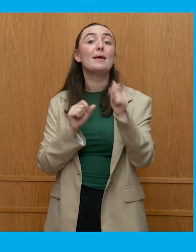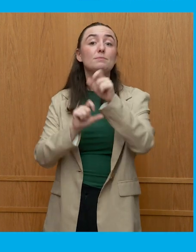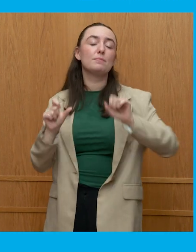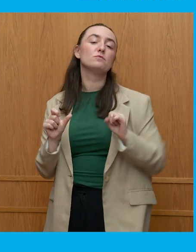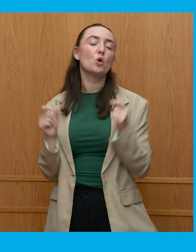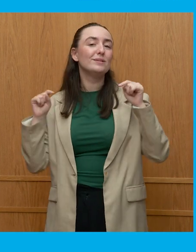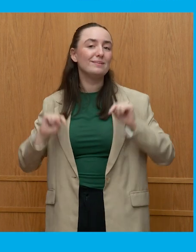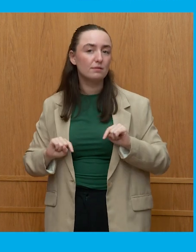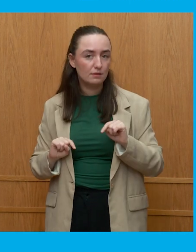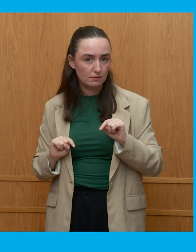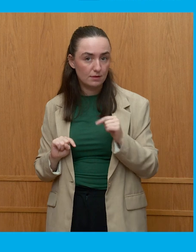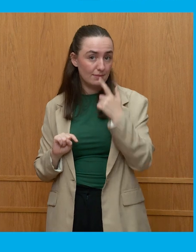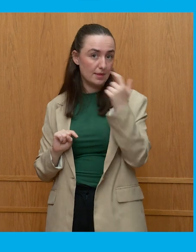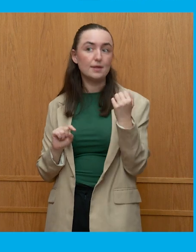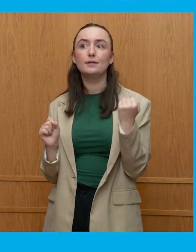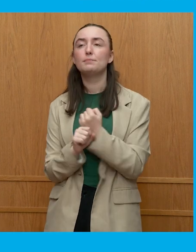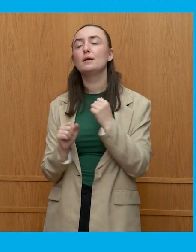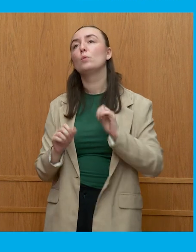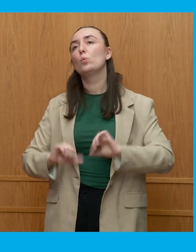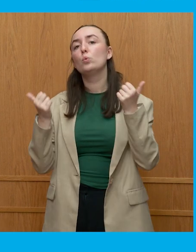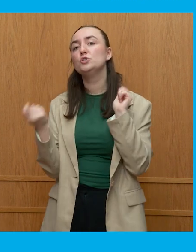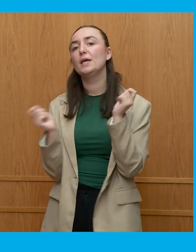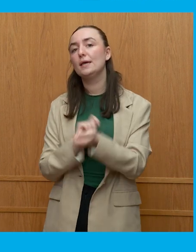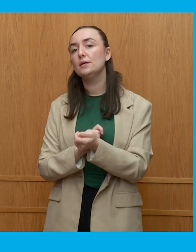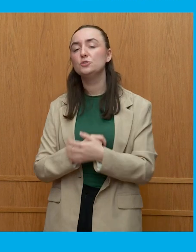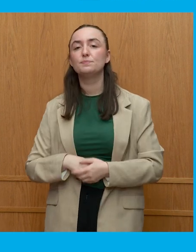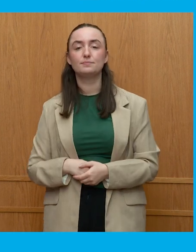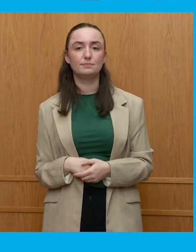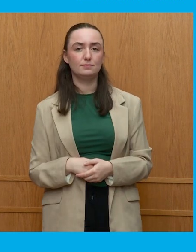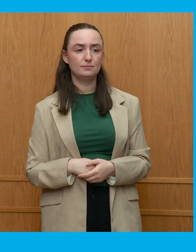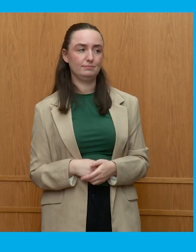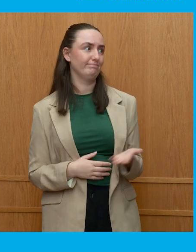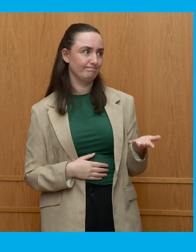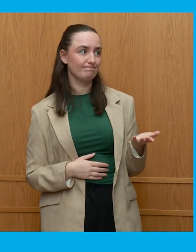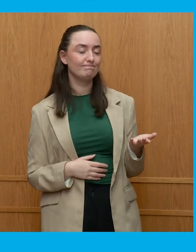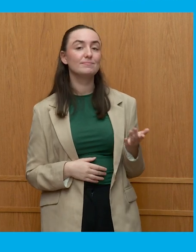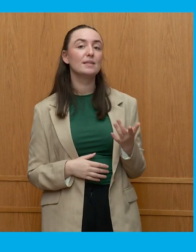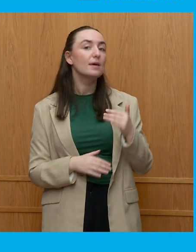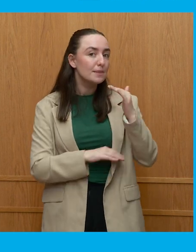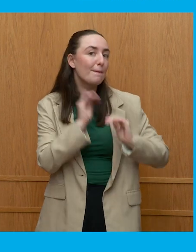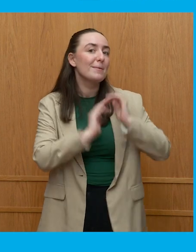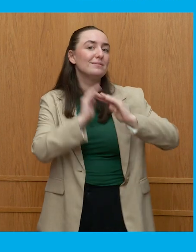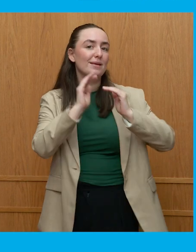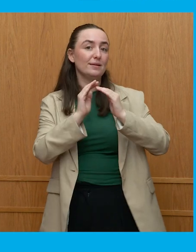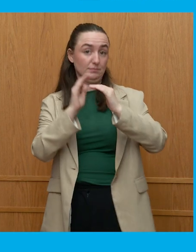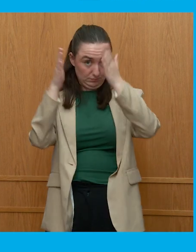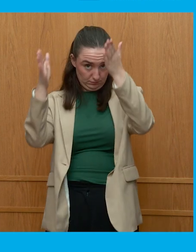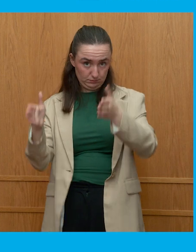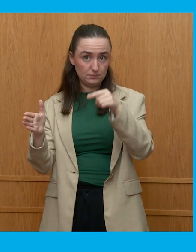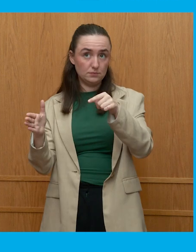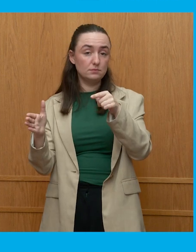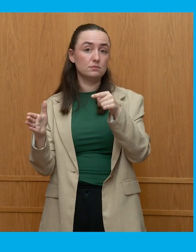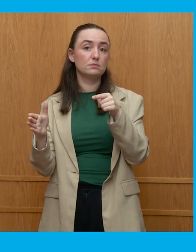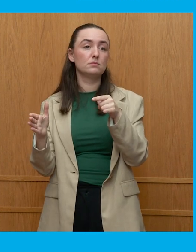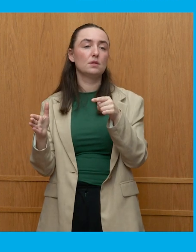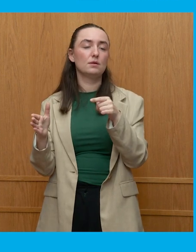something with this wonderful building. Yeah. And the building itself, how does it actually, do you think, how does it contribute